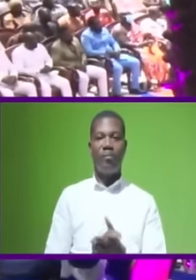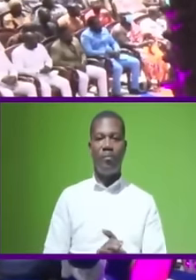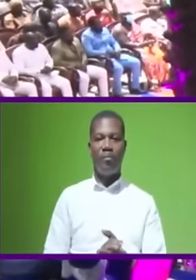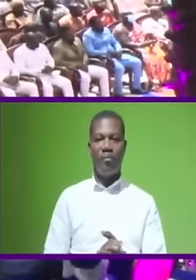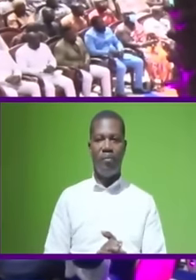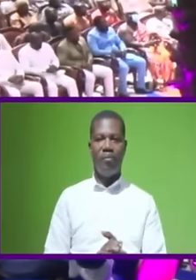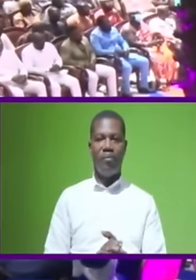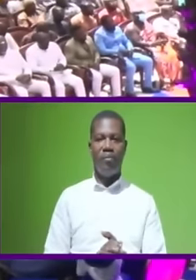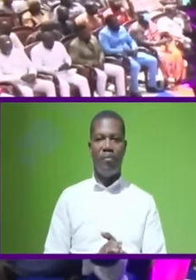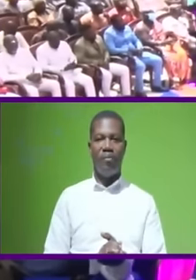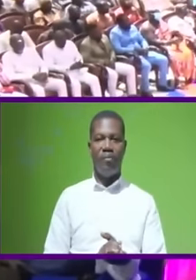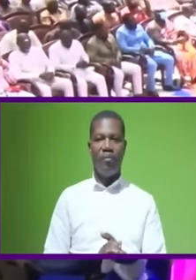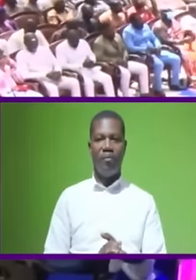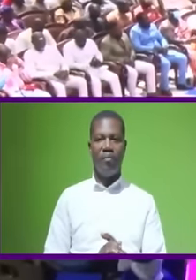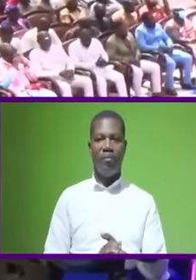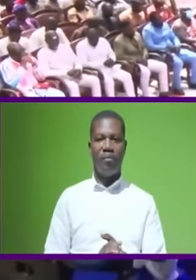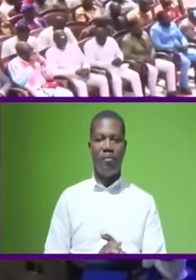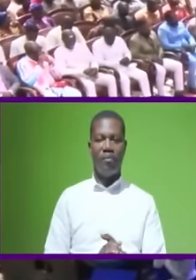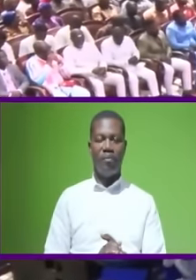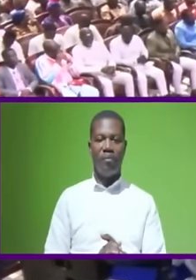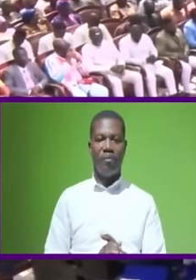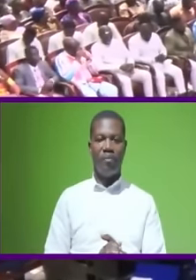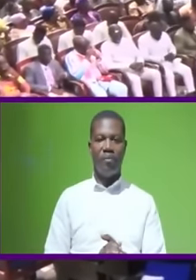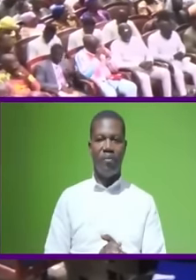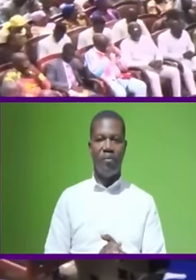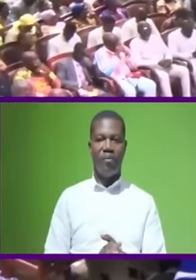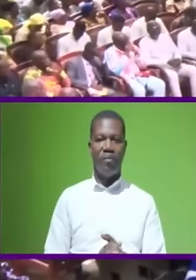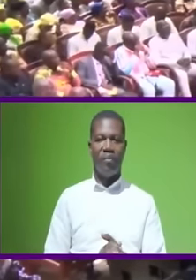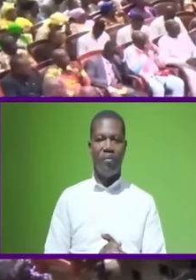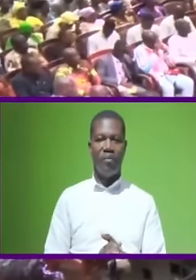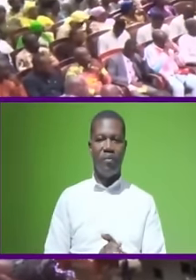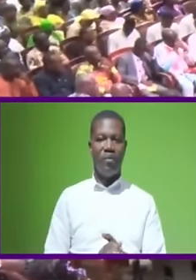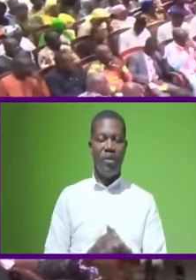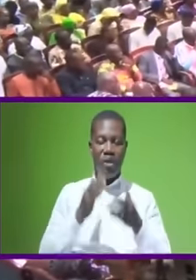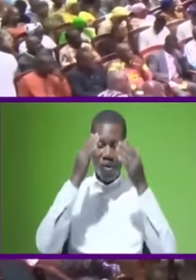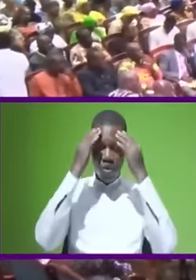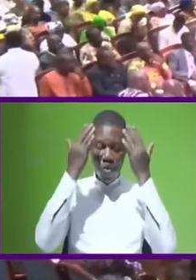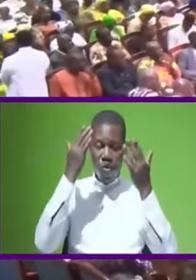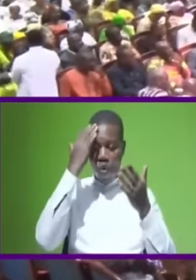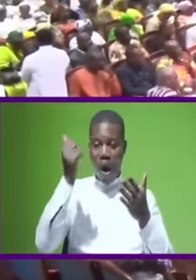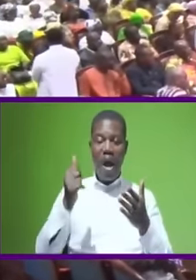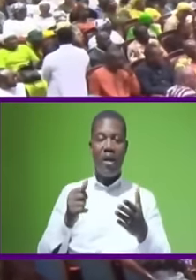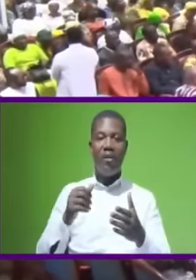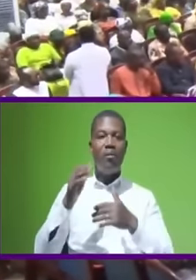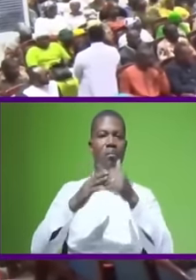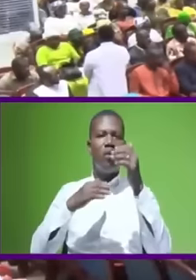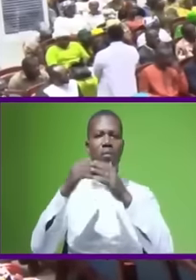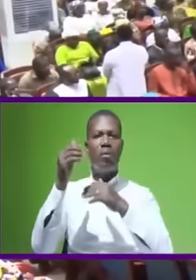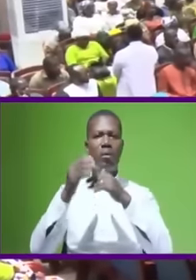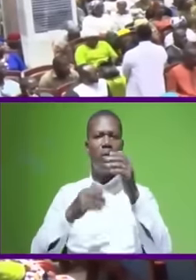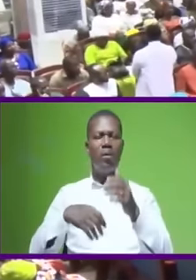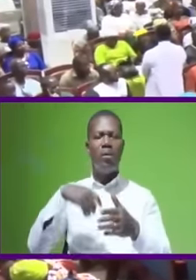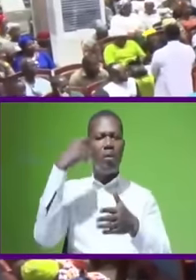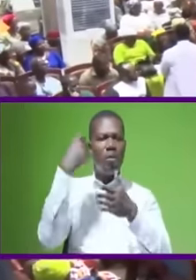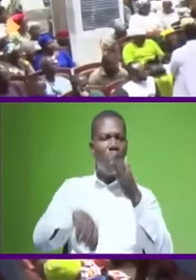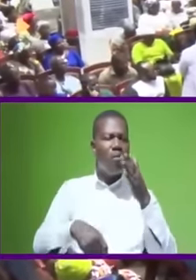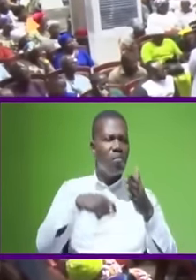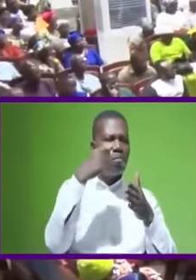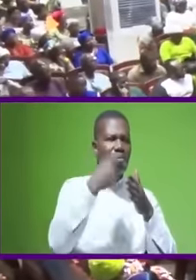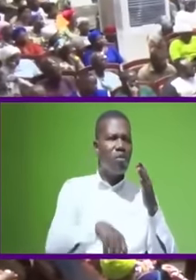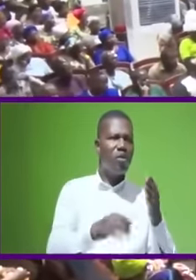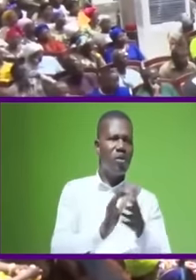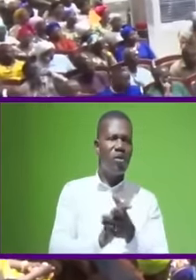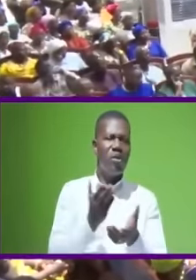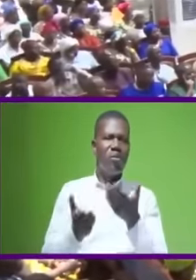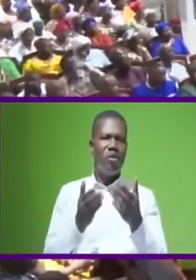very good and solid foundation, and the minimum ni interest as a dino is ye no a hoka and the befri